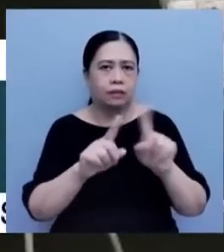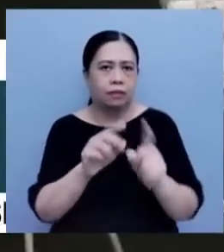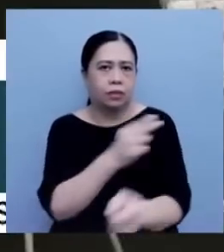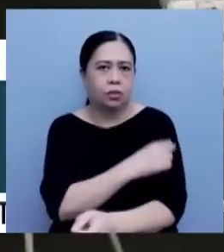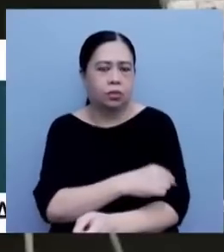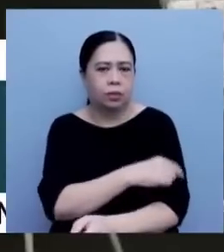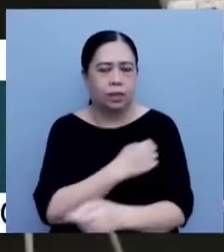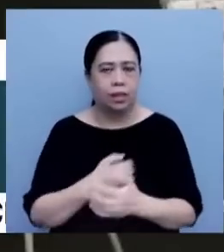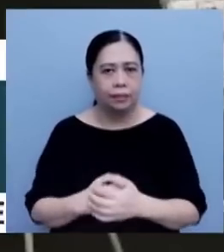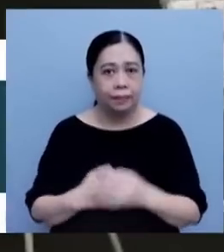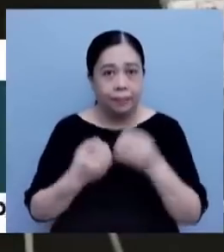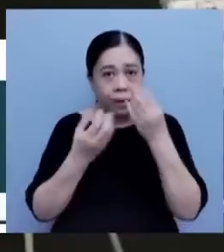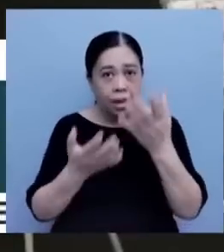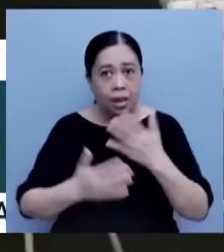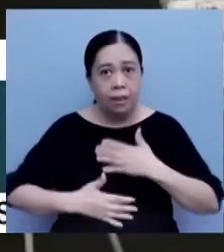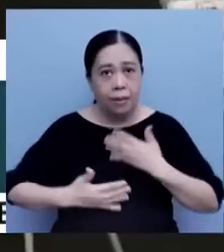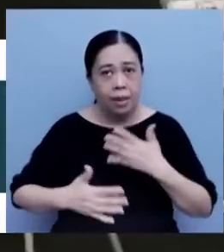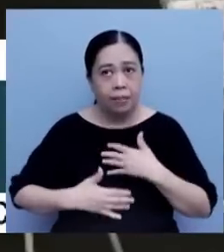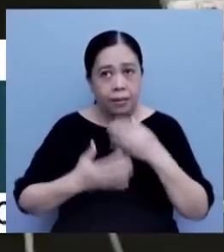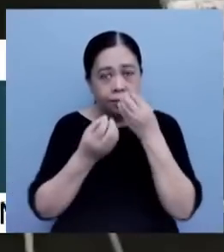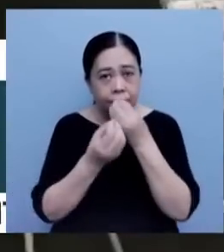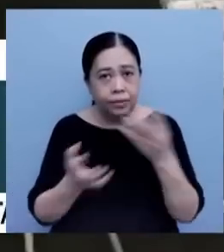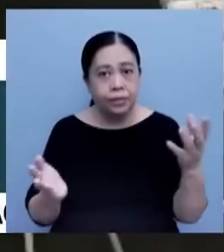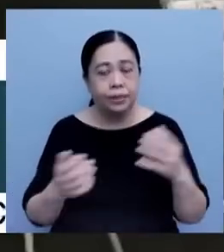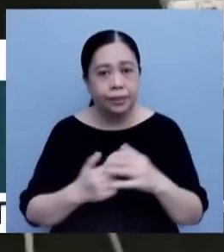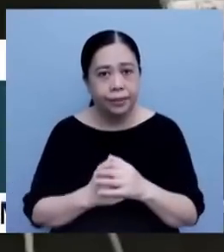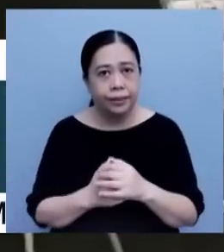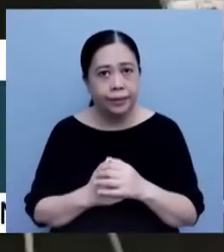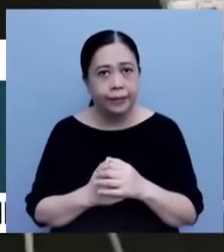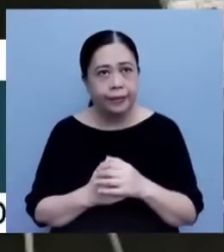to Honorable Congressman that